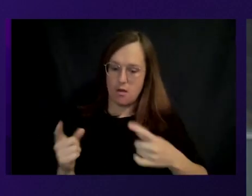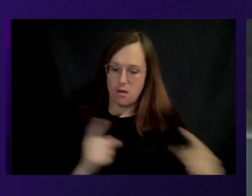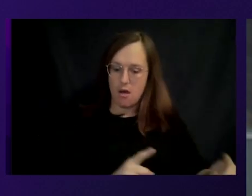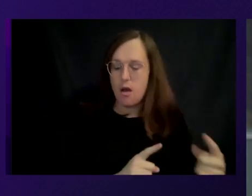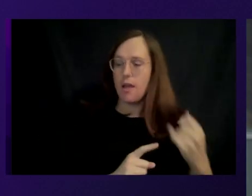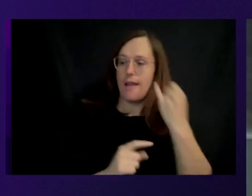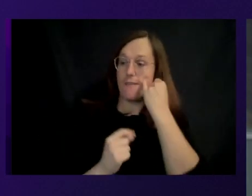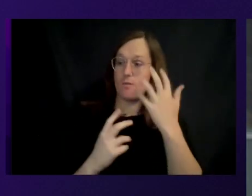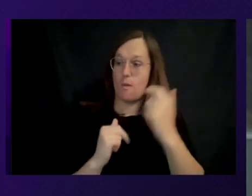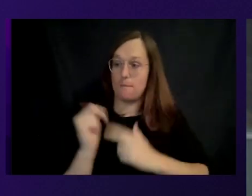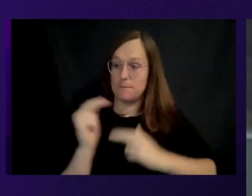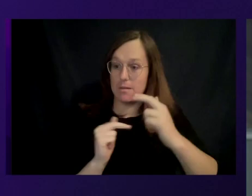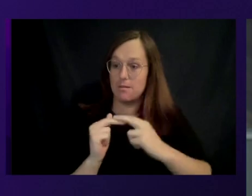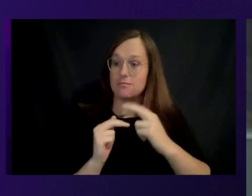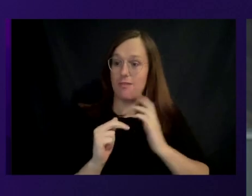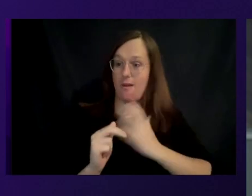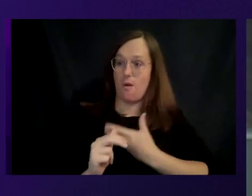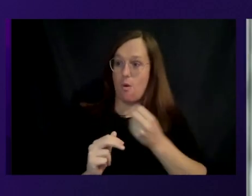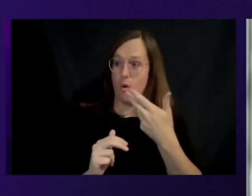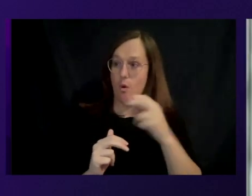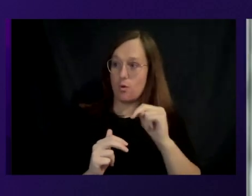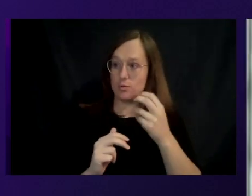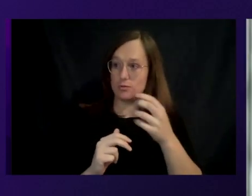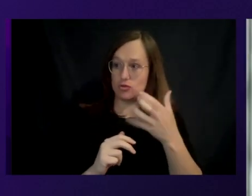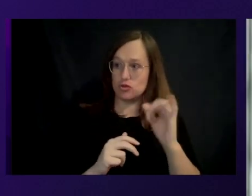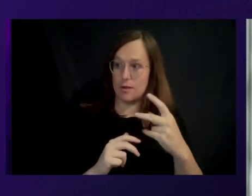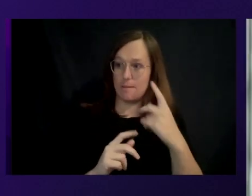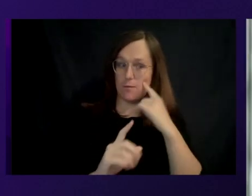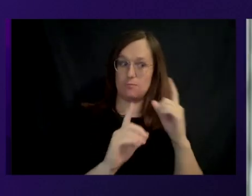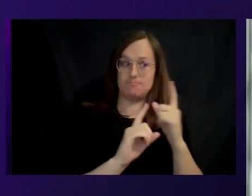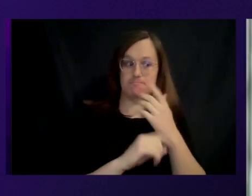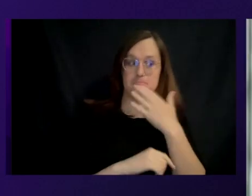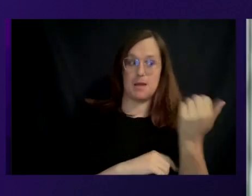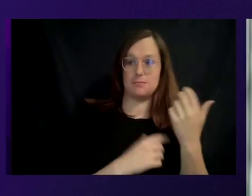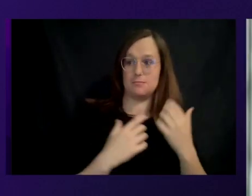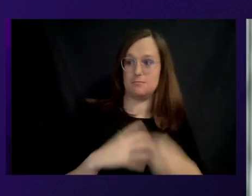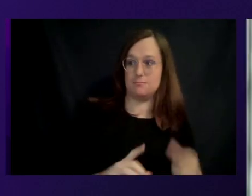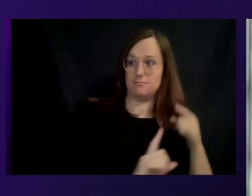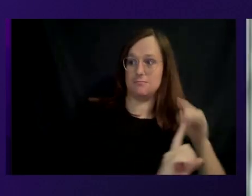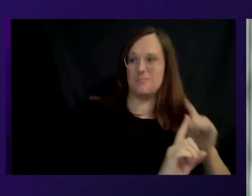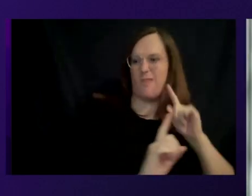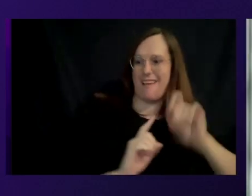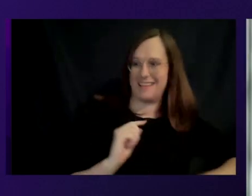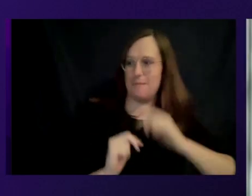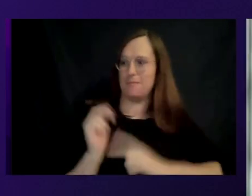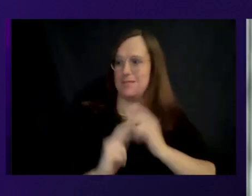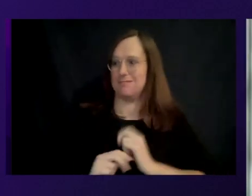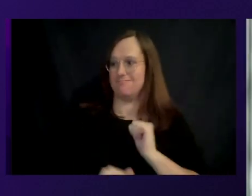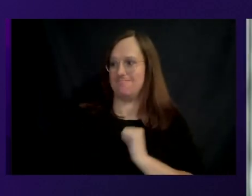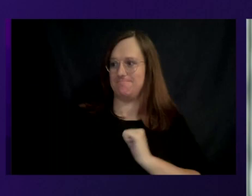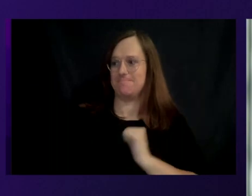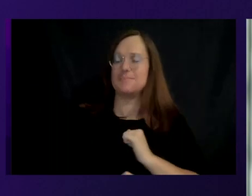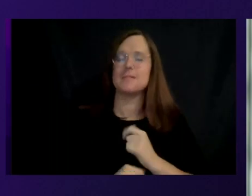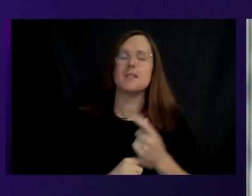wanted to give our customers even better price performance. With the proven success and experience in building custom ARM-based hardware and software solutions, we